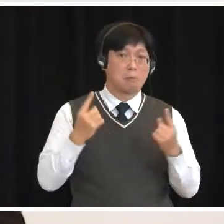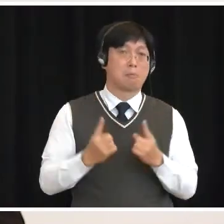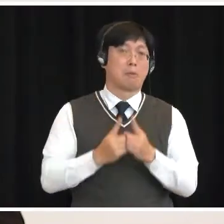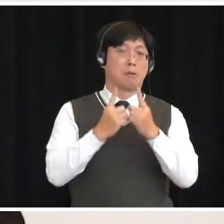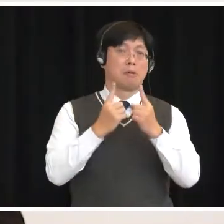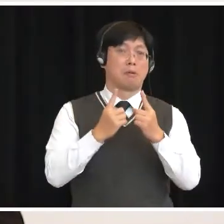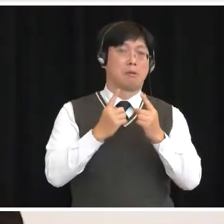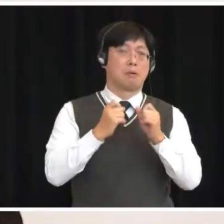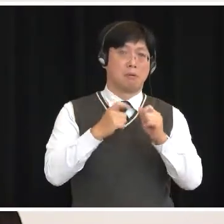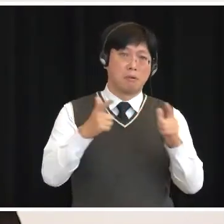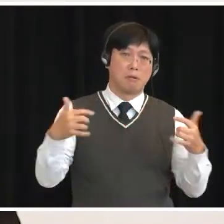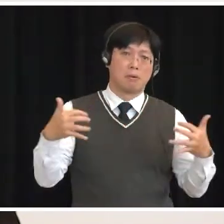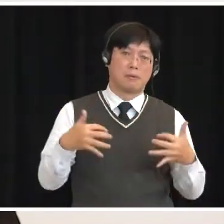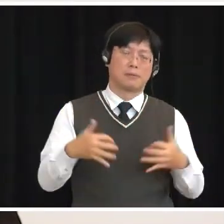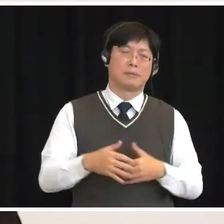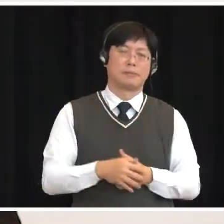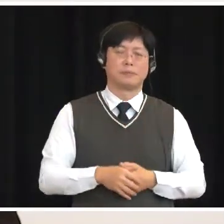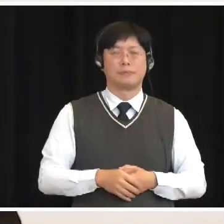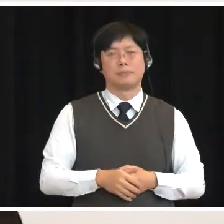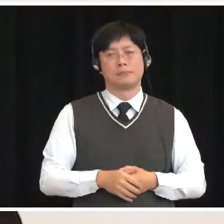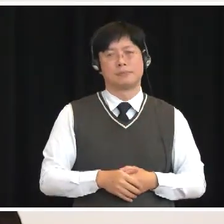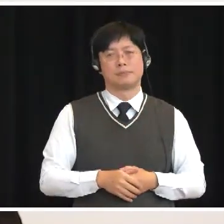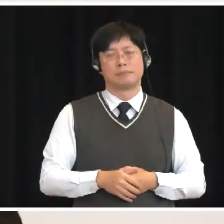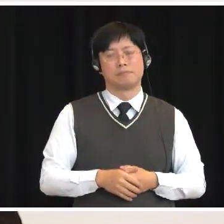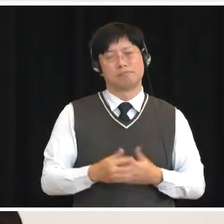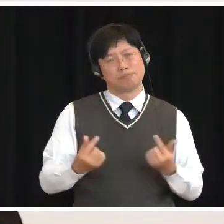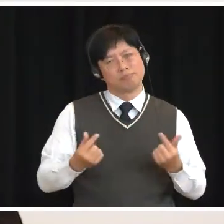may even be abused or,